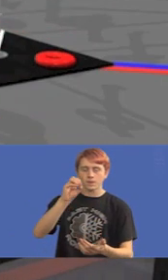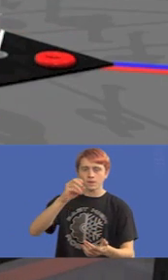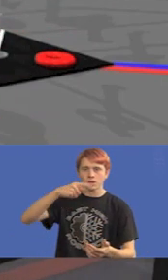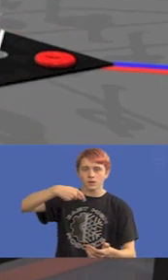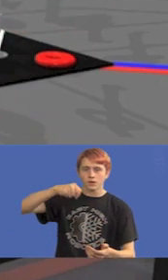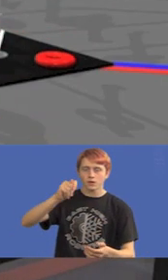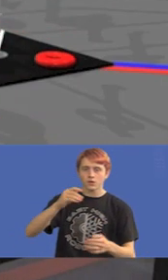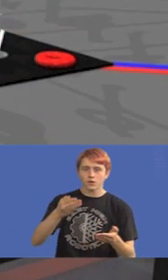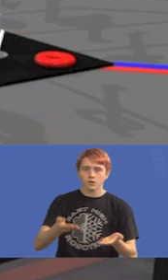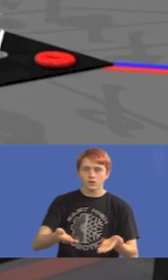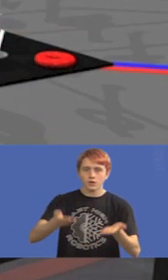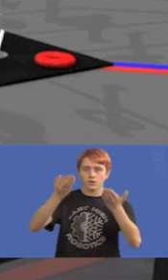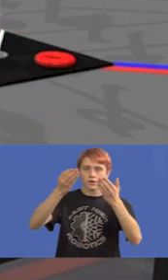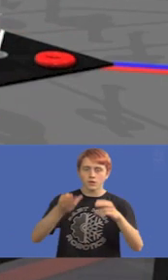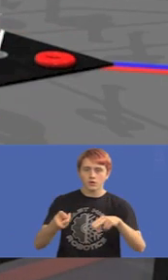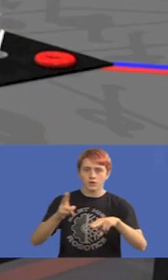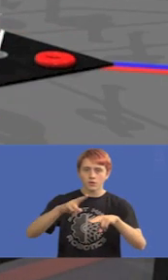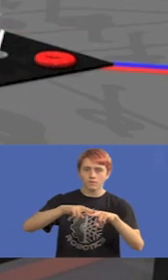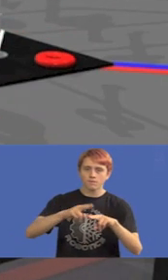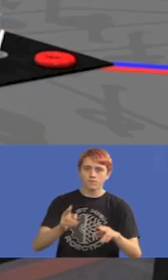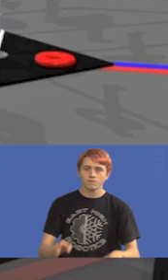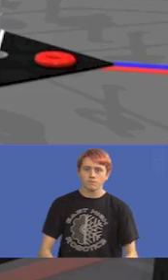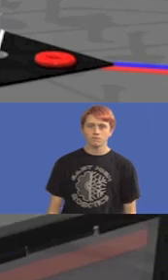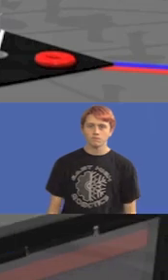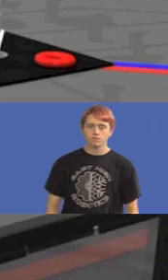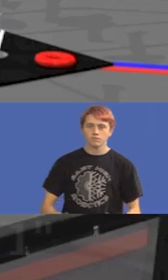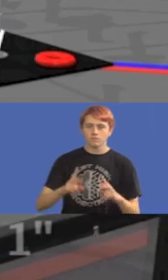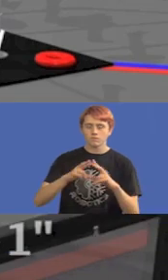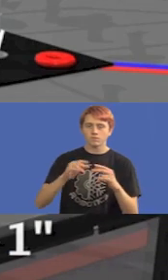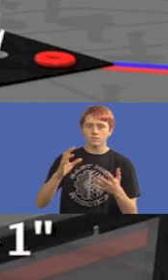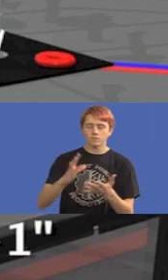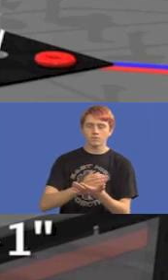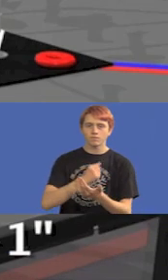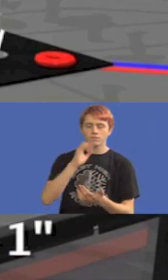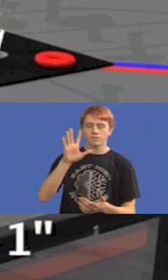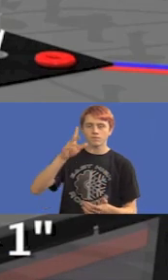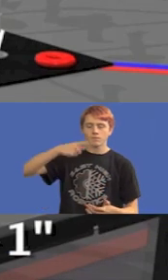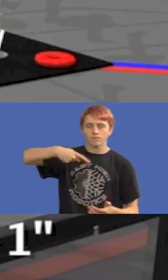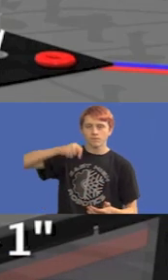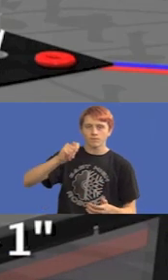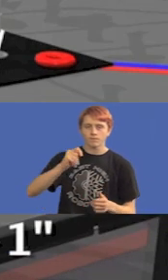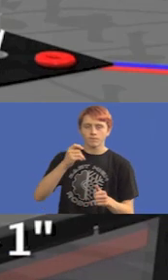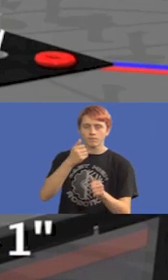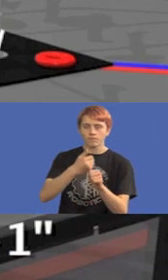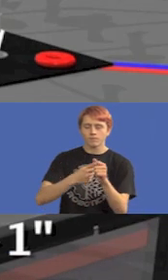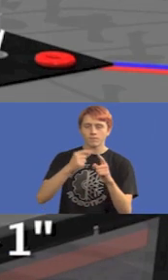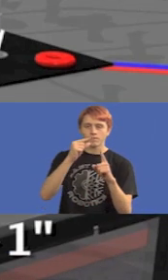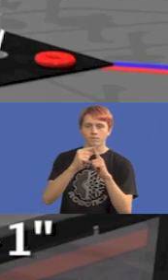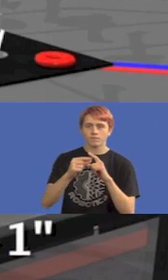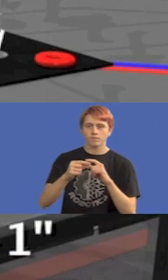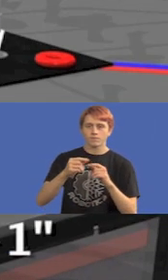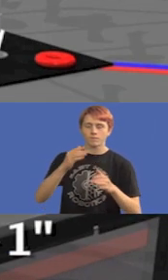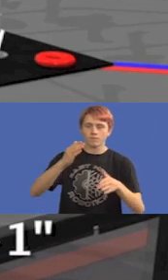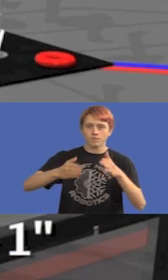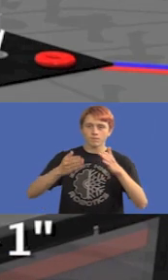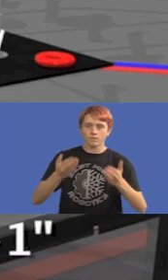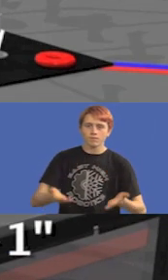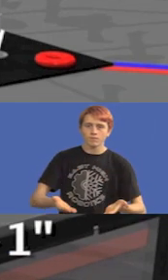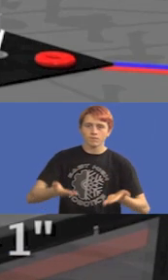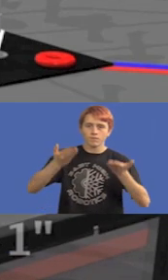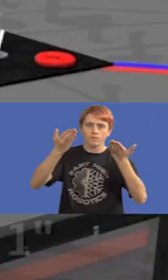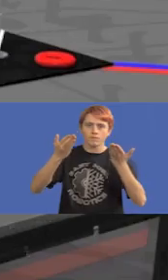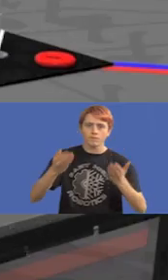awarded a 30-point lifting bonus. And the alliance earns 5 more bonus points for each additional inch the robot is